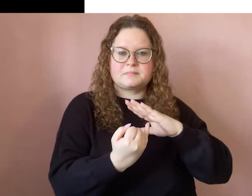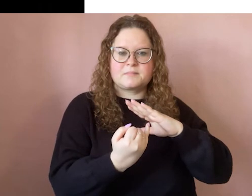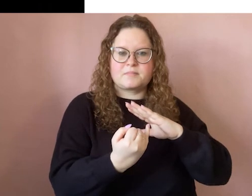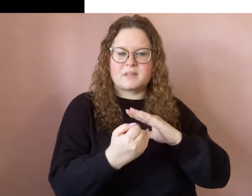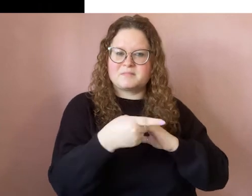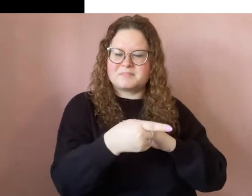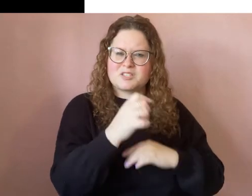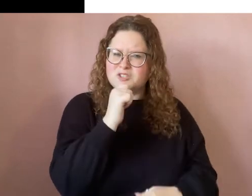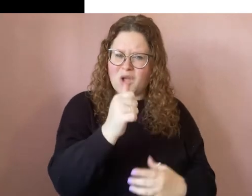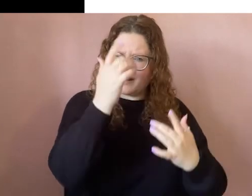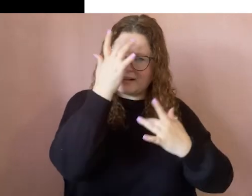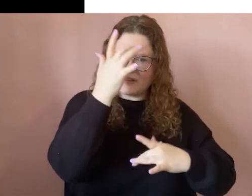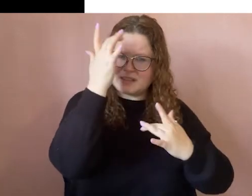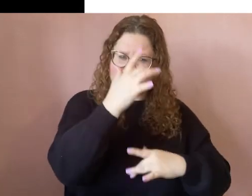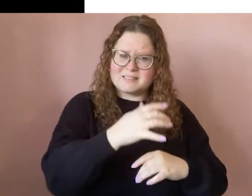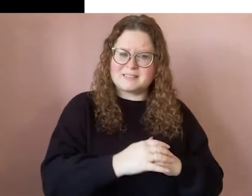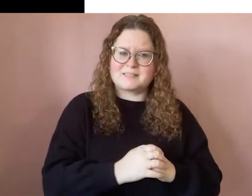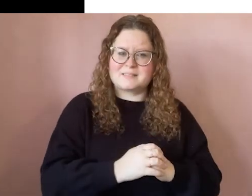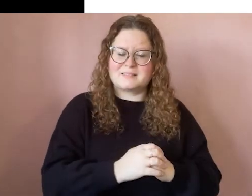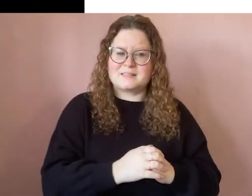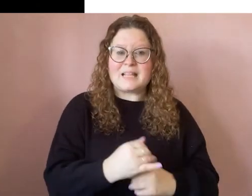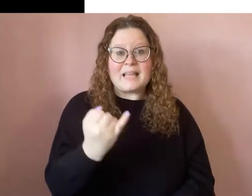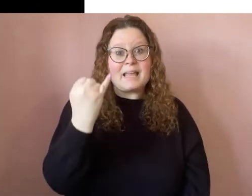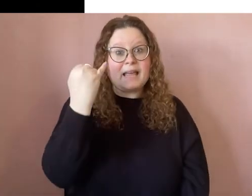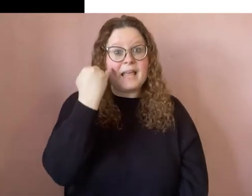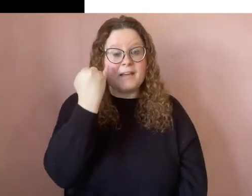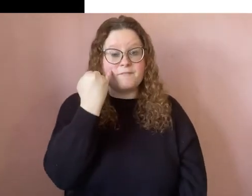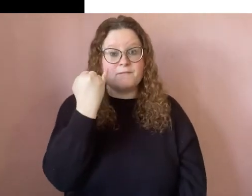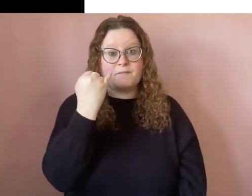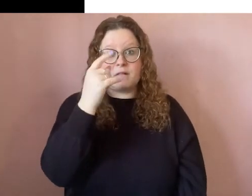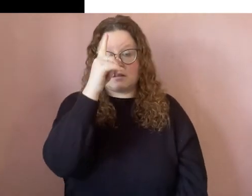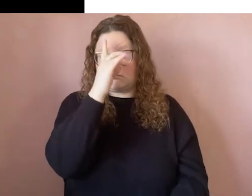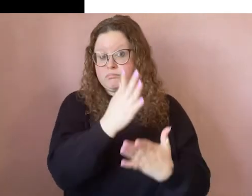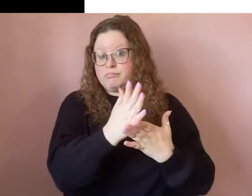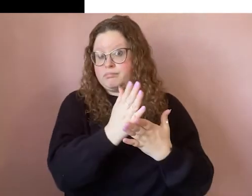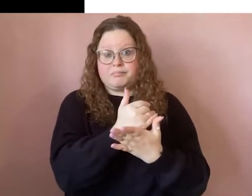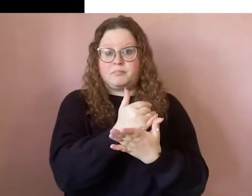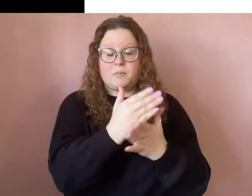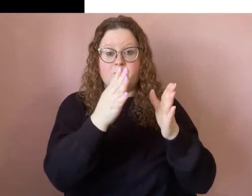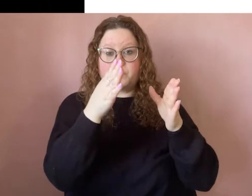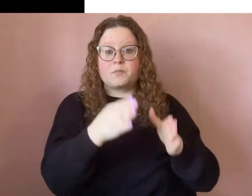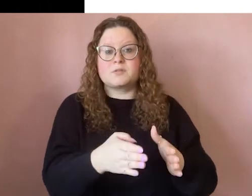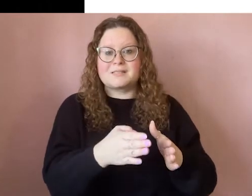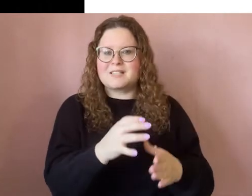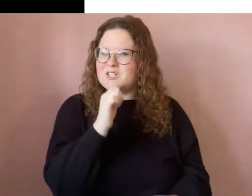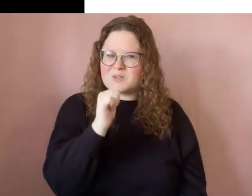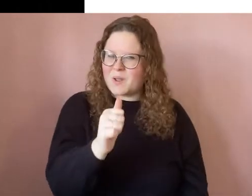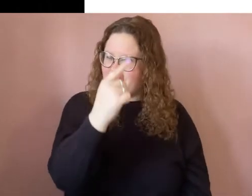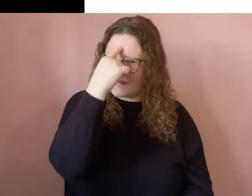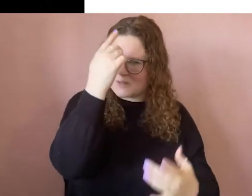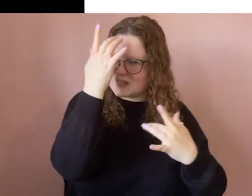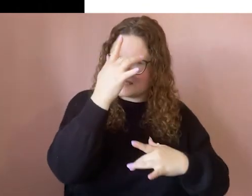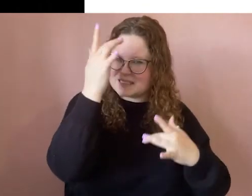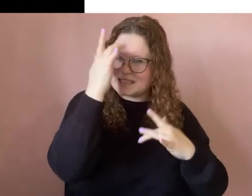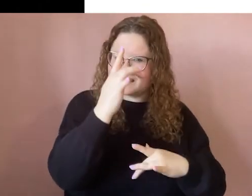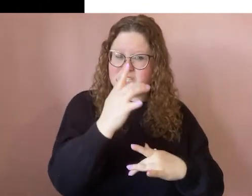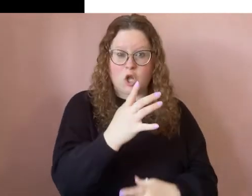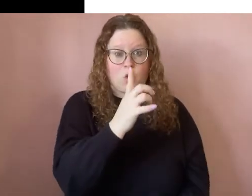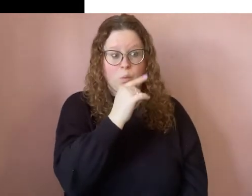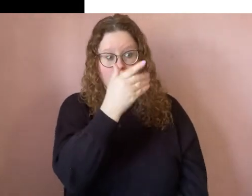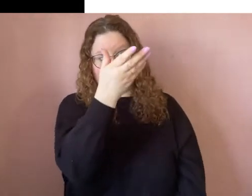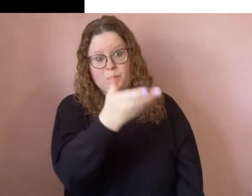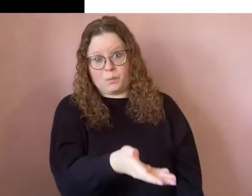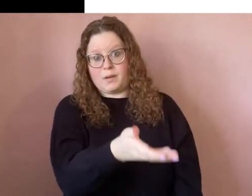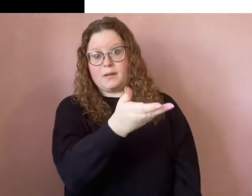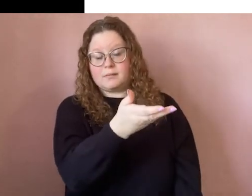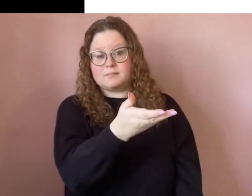are born like some of us are 6 feet tall, and some of us are 5'5". Some of us have blue eyes. Some of us have gray